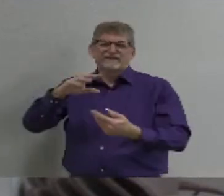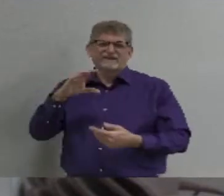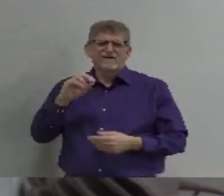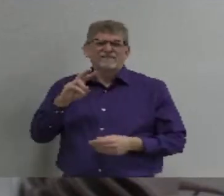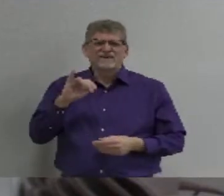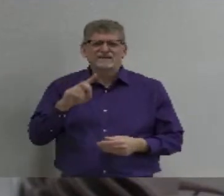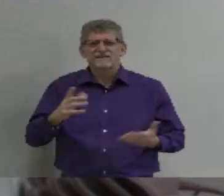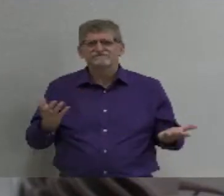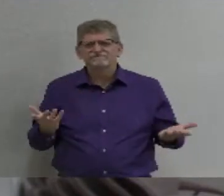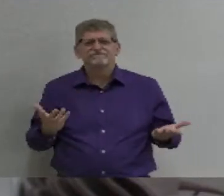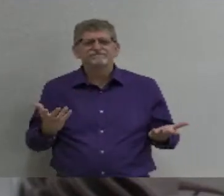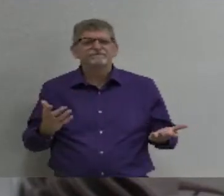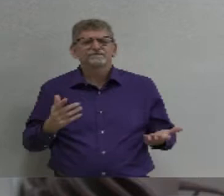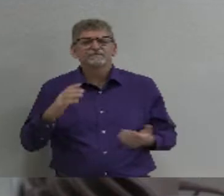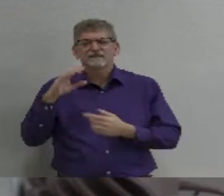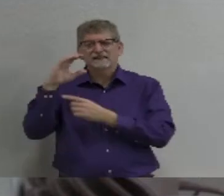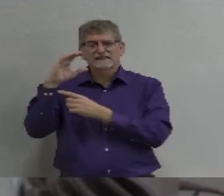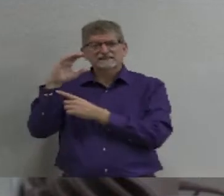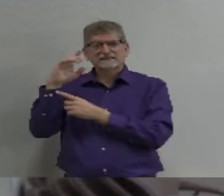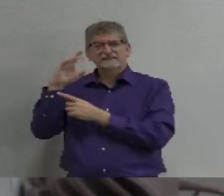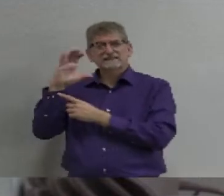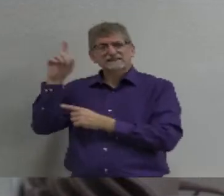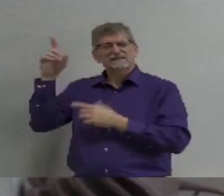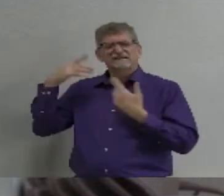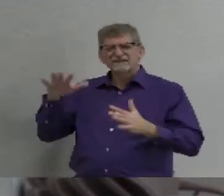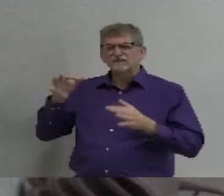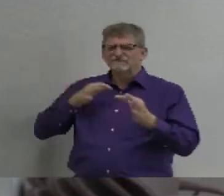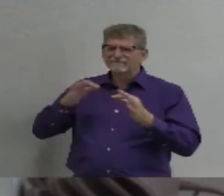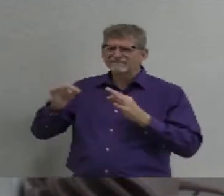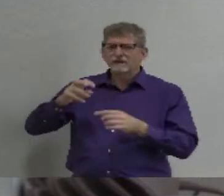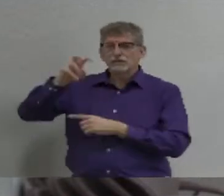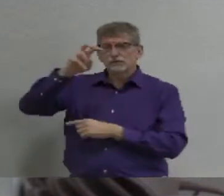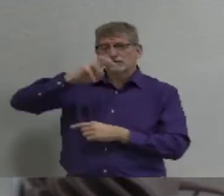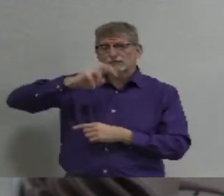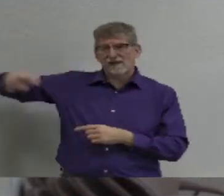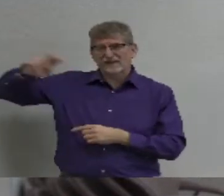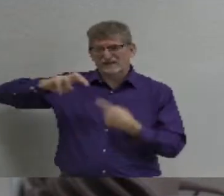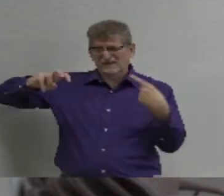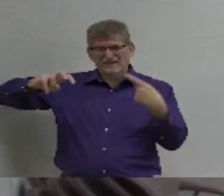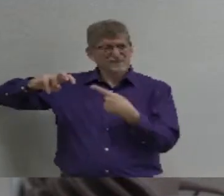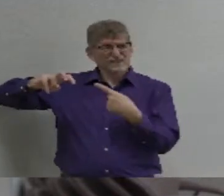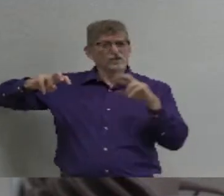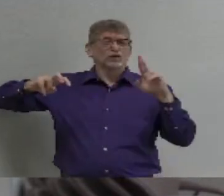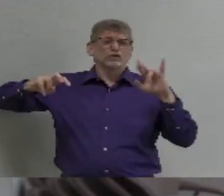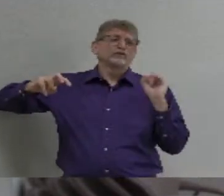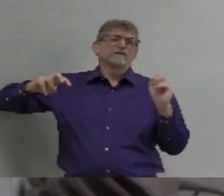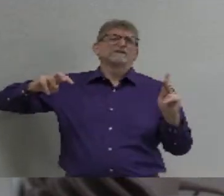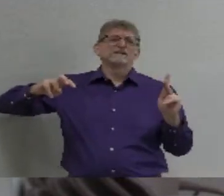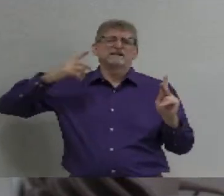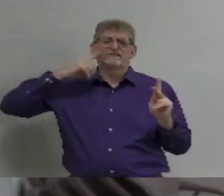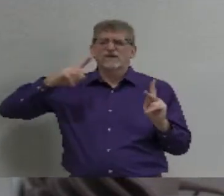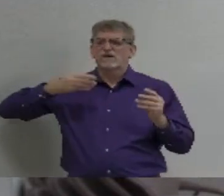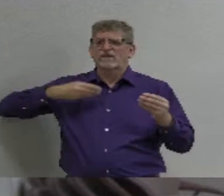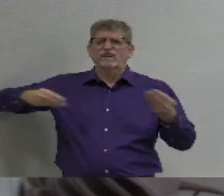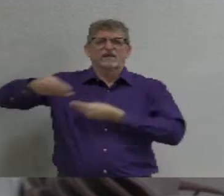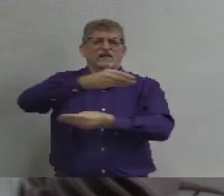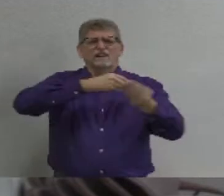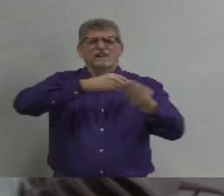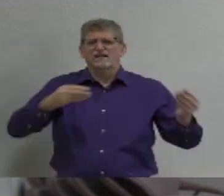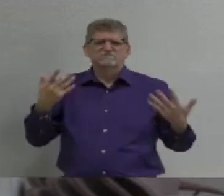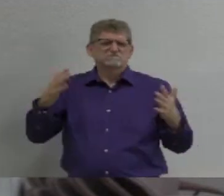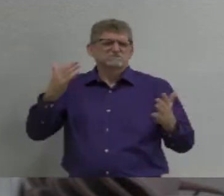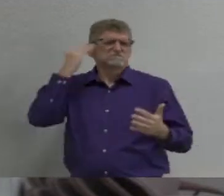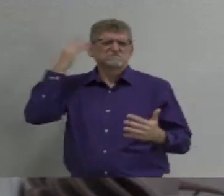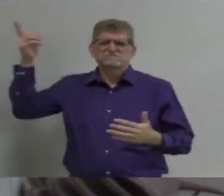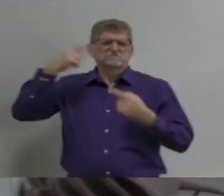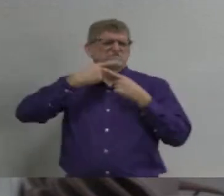points out, travel is a risk factor for spreading or getting COVID-19. So those things